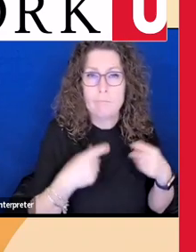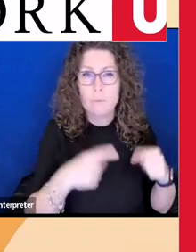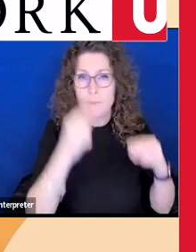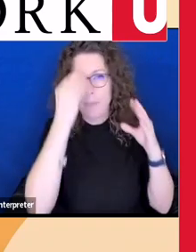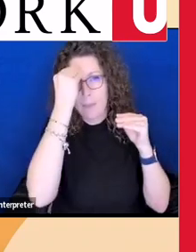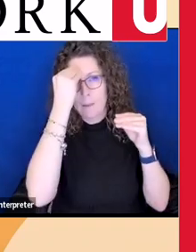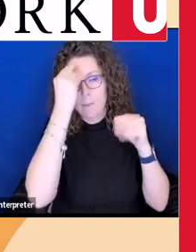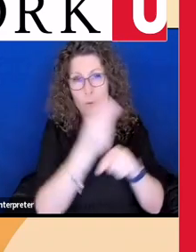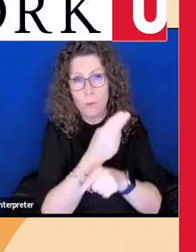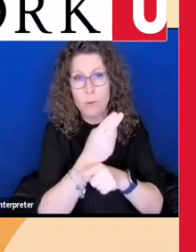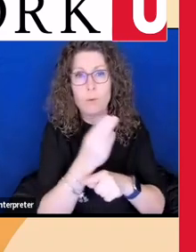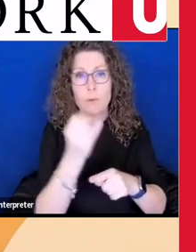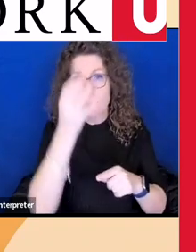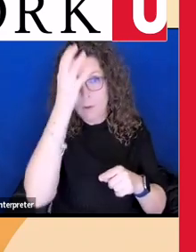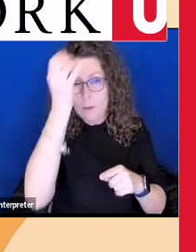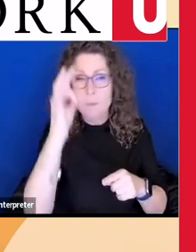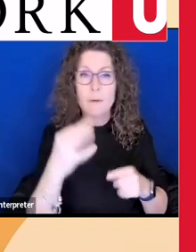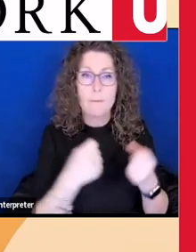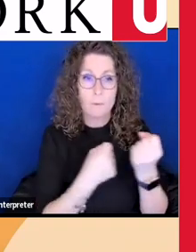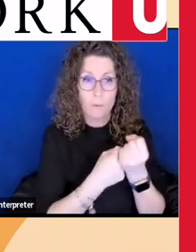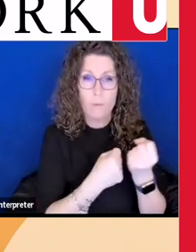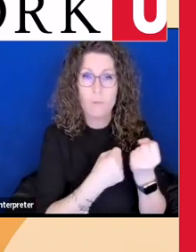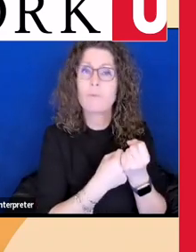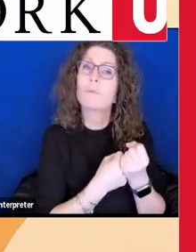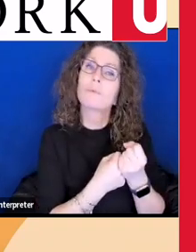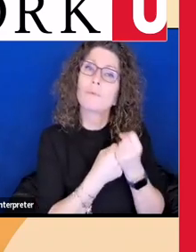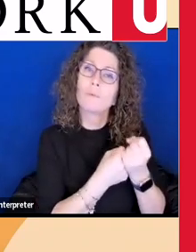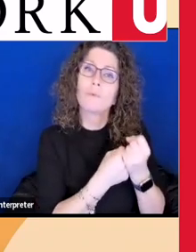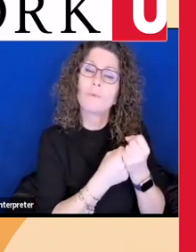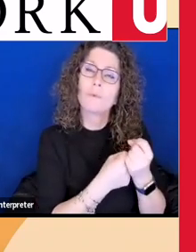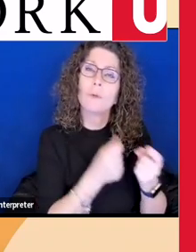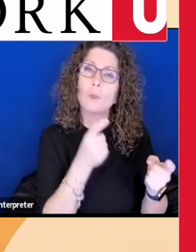of the concept of solidarity, we can ask, who is the we?